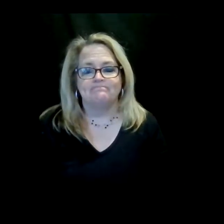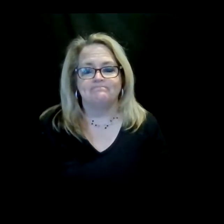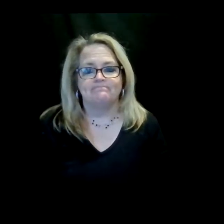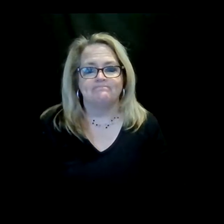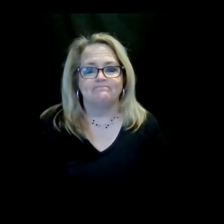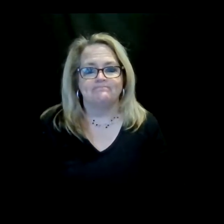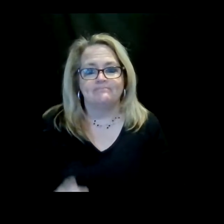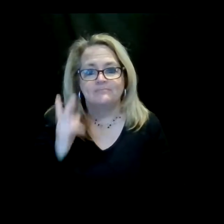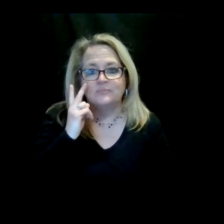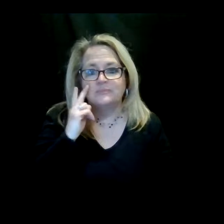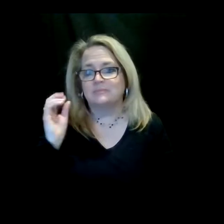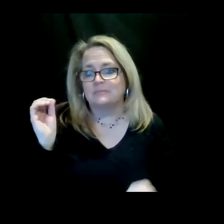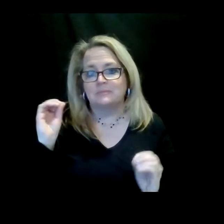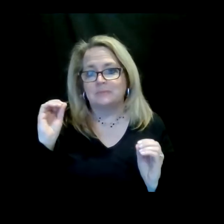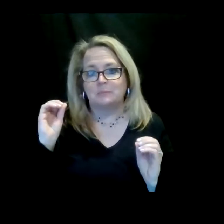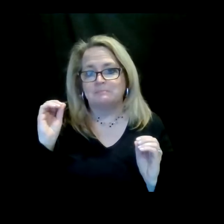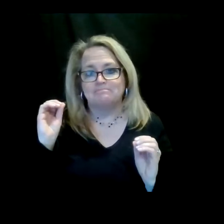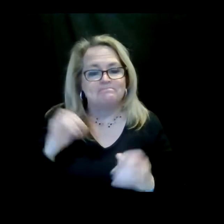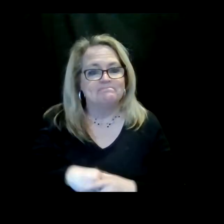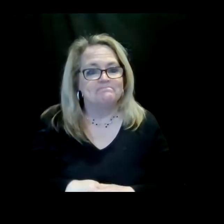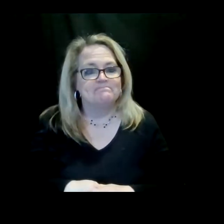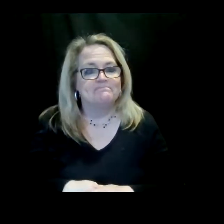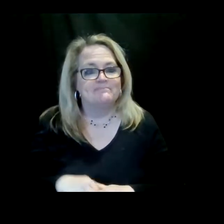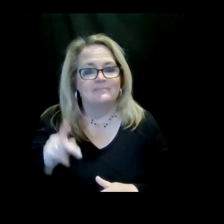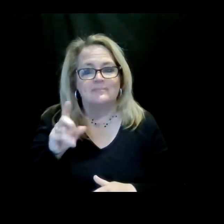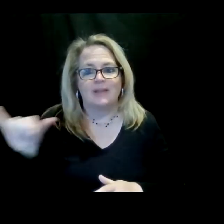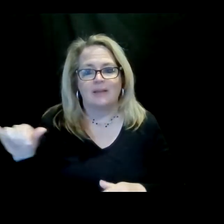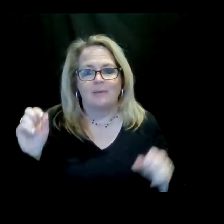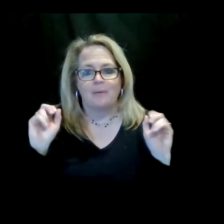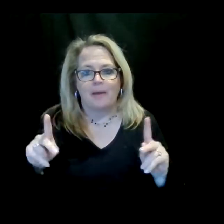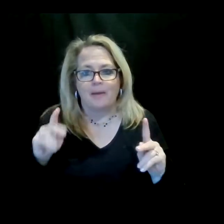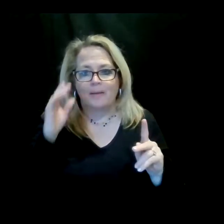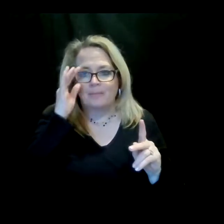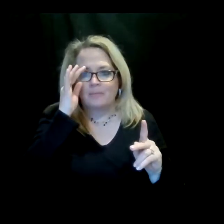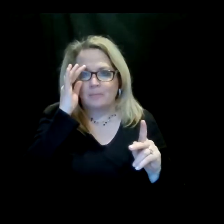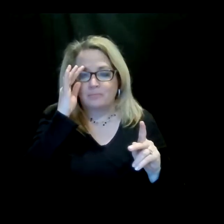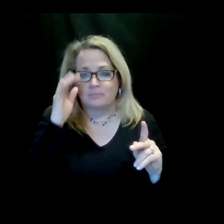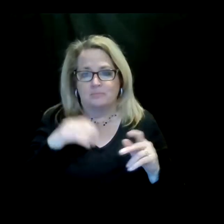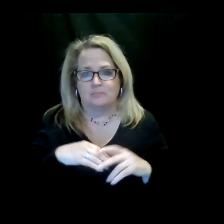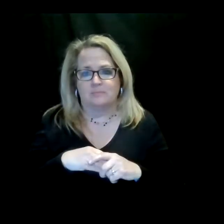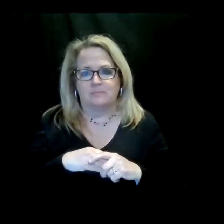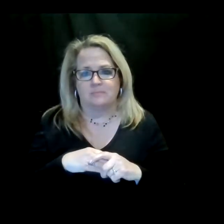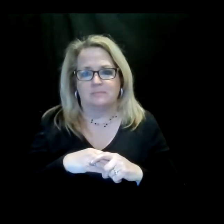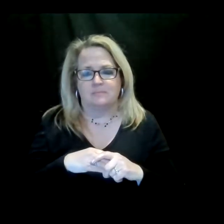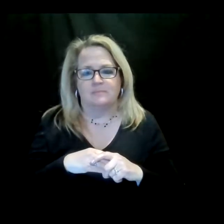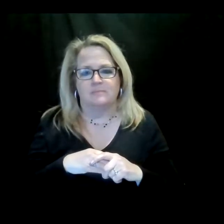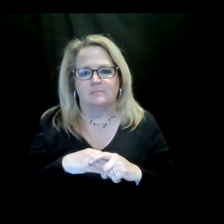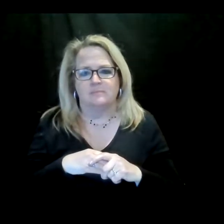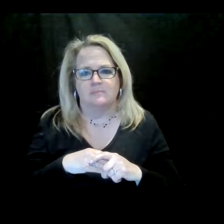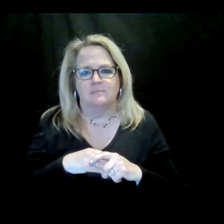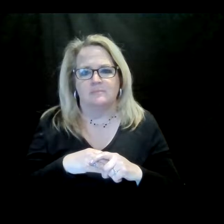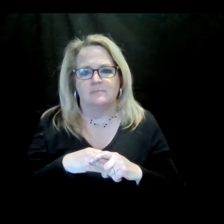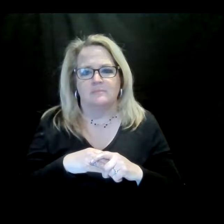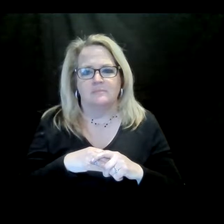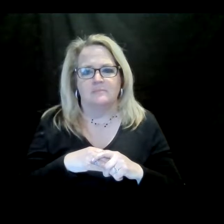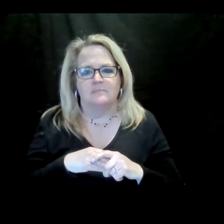No, there are not. This is Kristen. Okay, all right. Then let's move on to literacy.